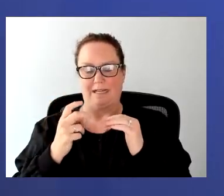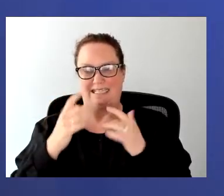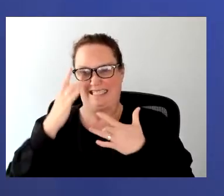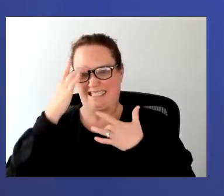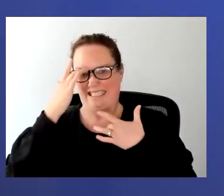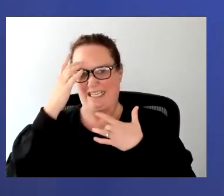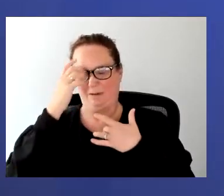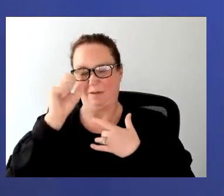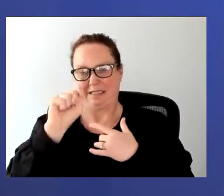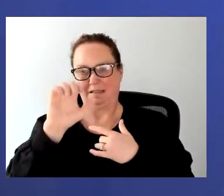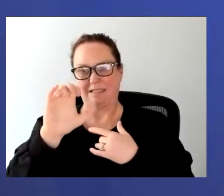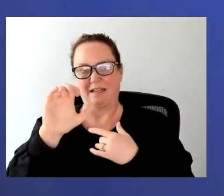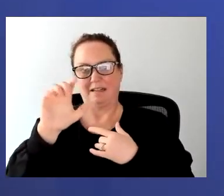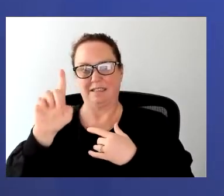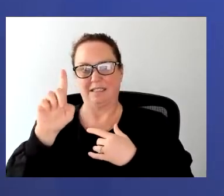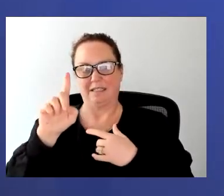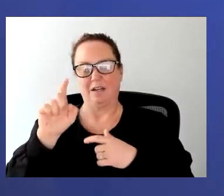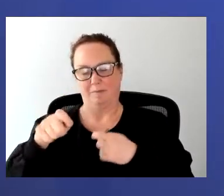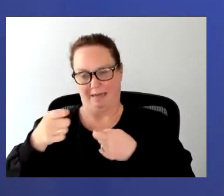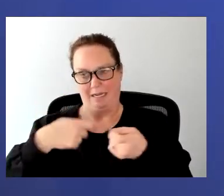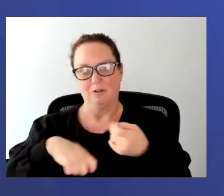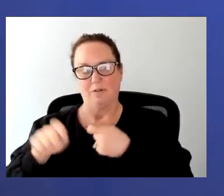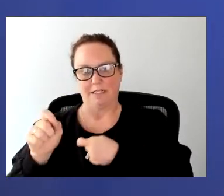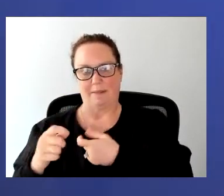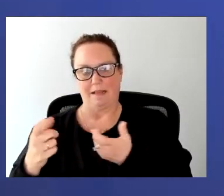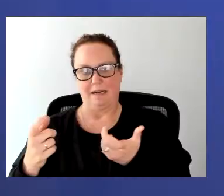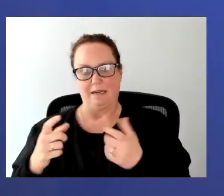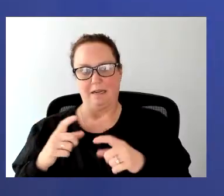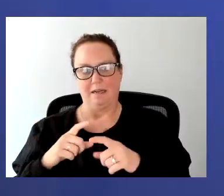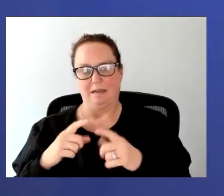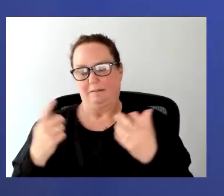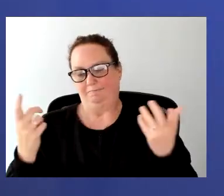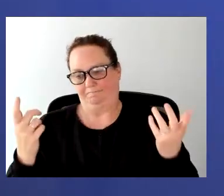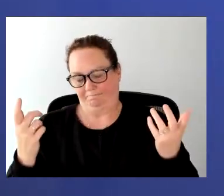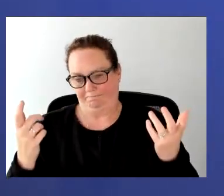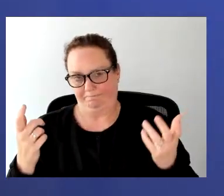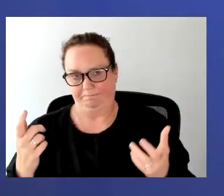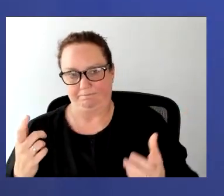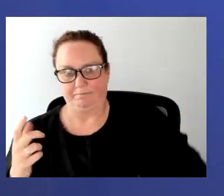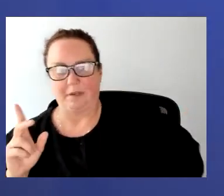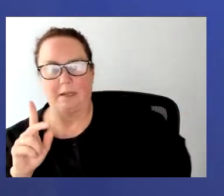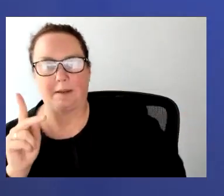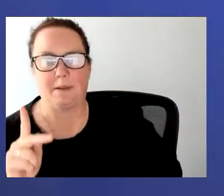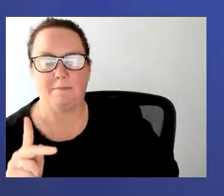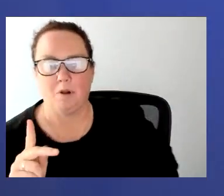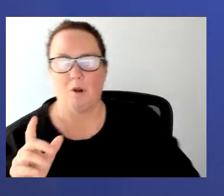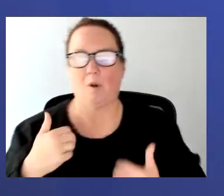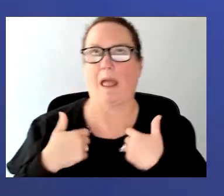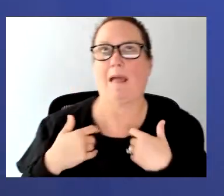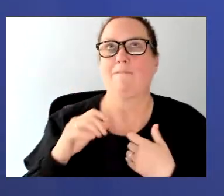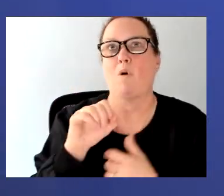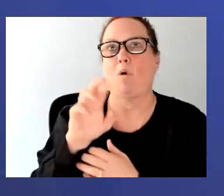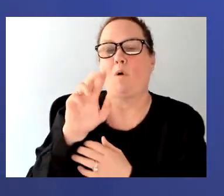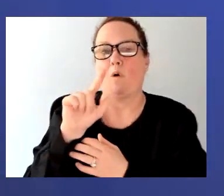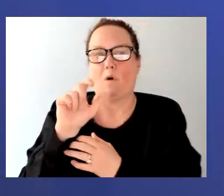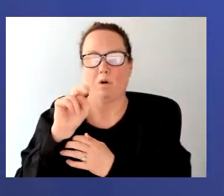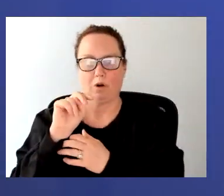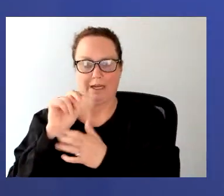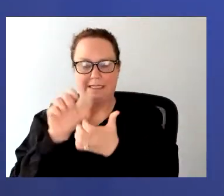cell, you may need a transplant. And some people, who have organ damage, they may do better with a